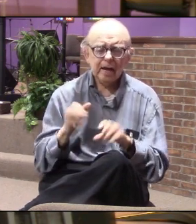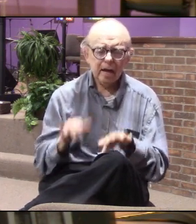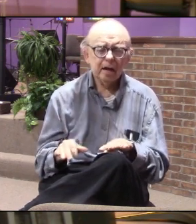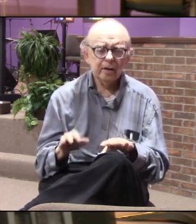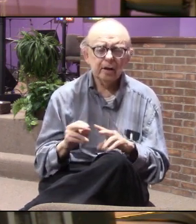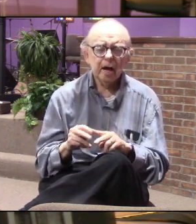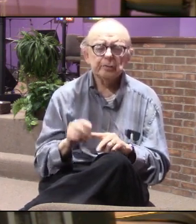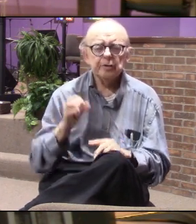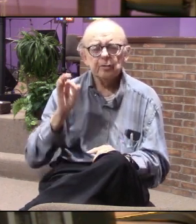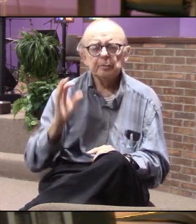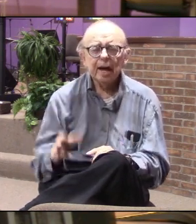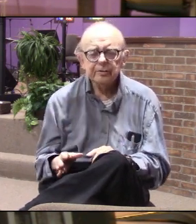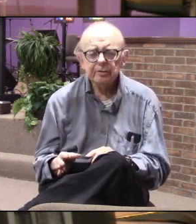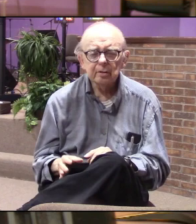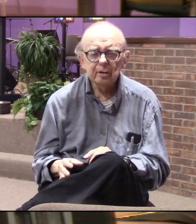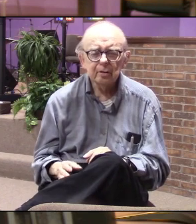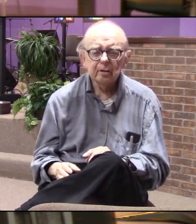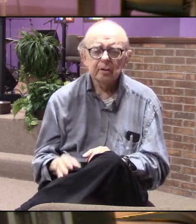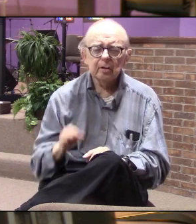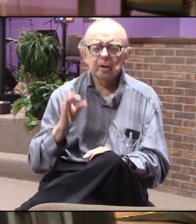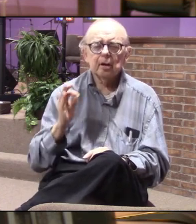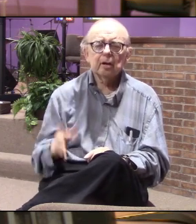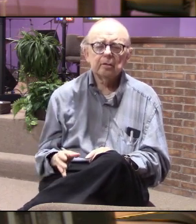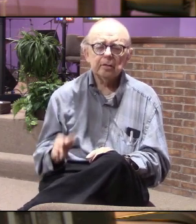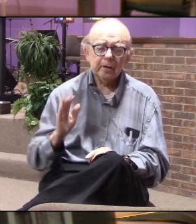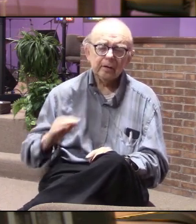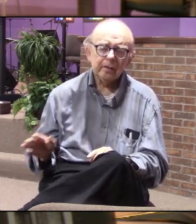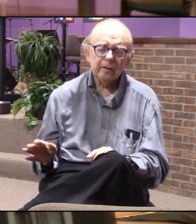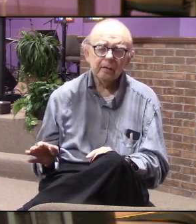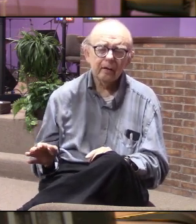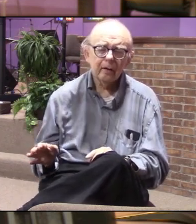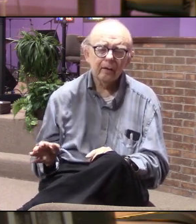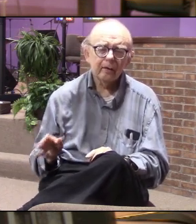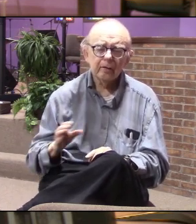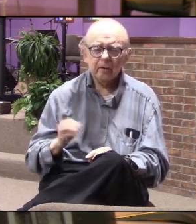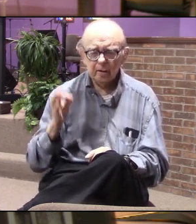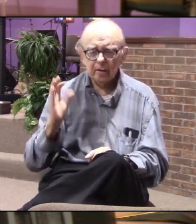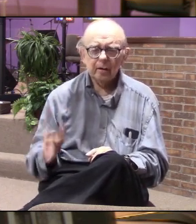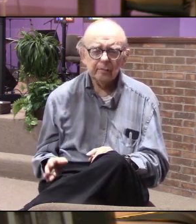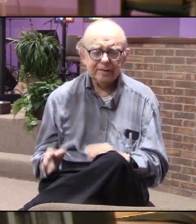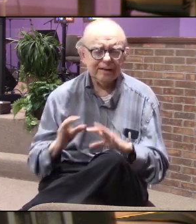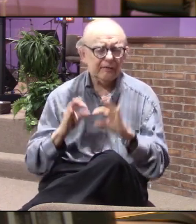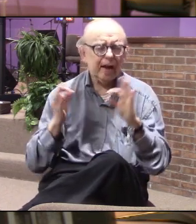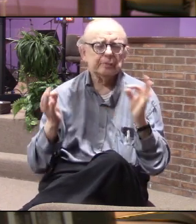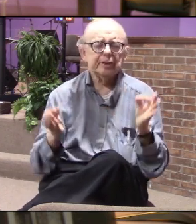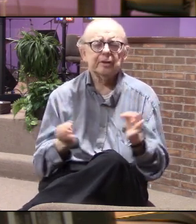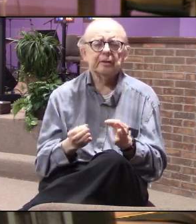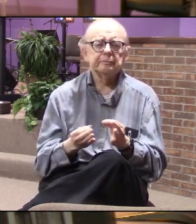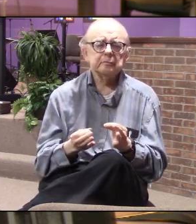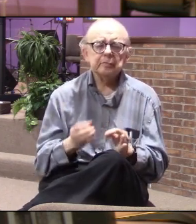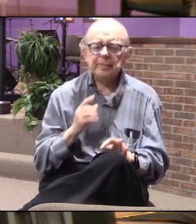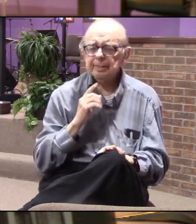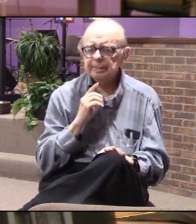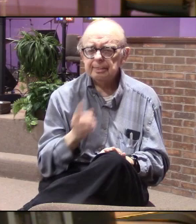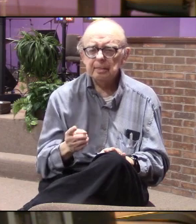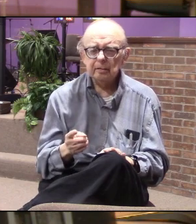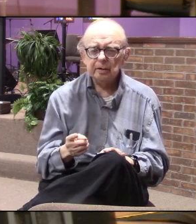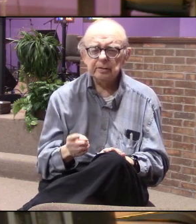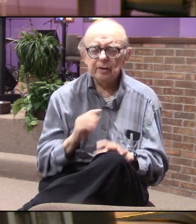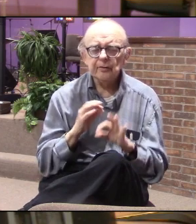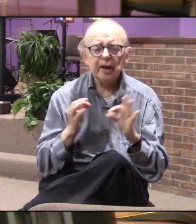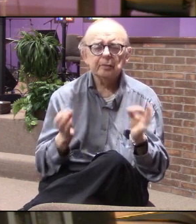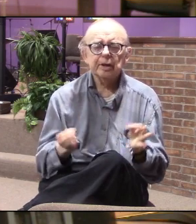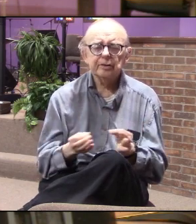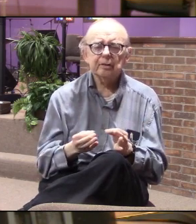to a pastor? Pastors' children and pastors' families are